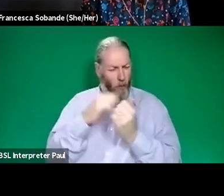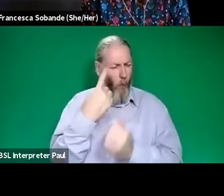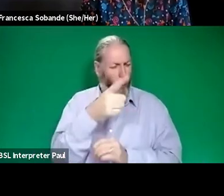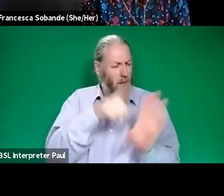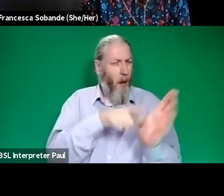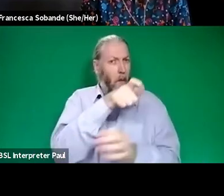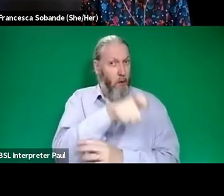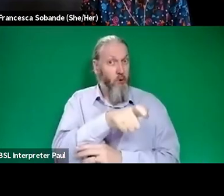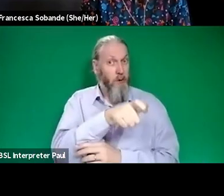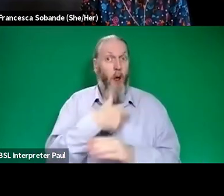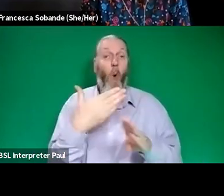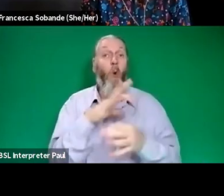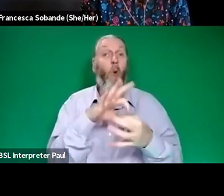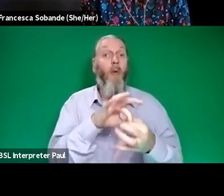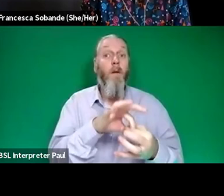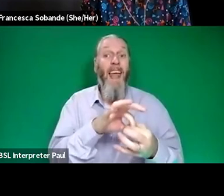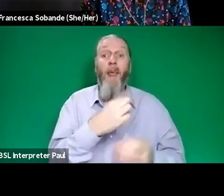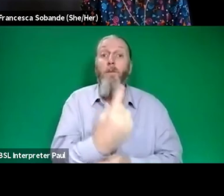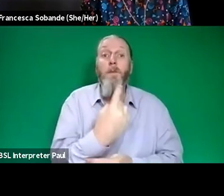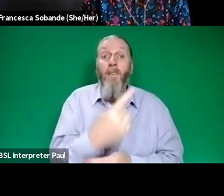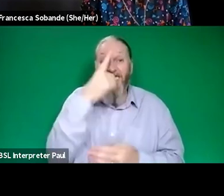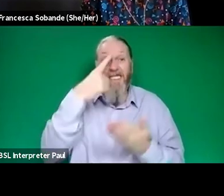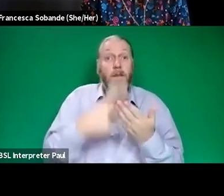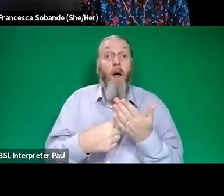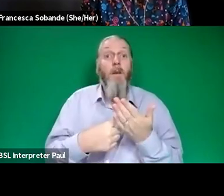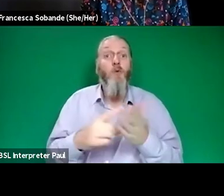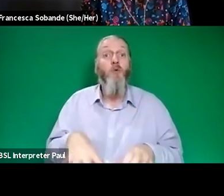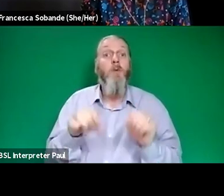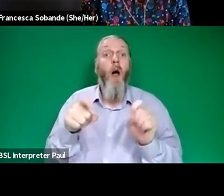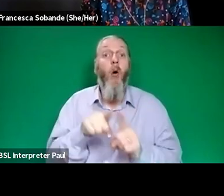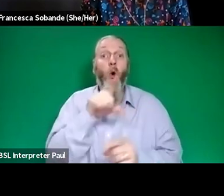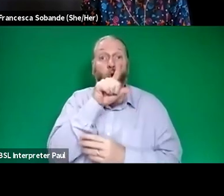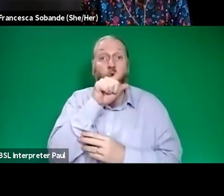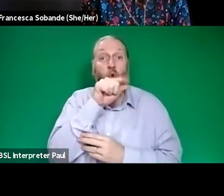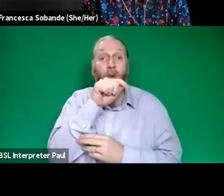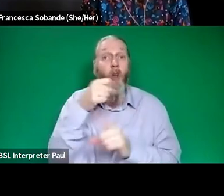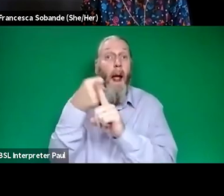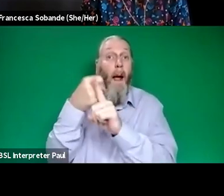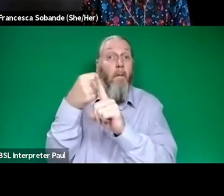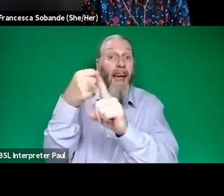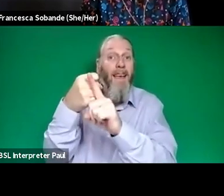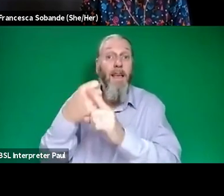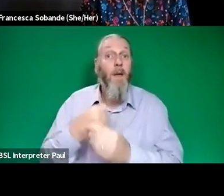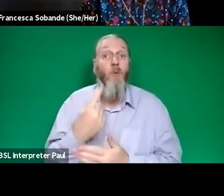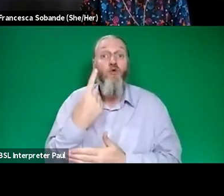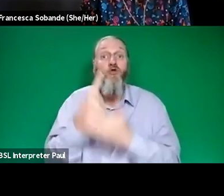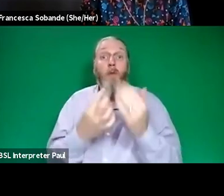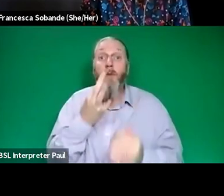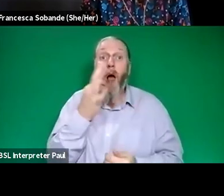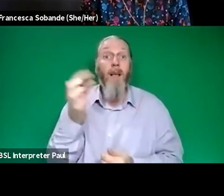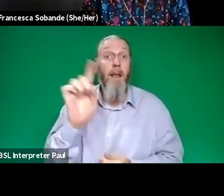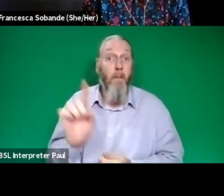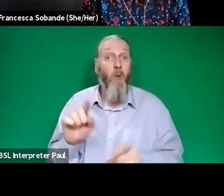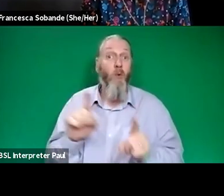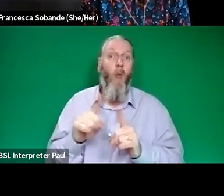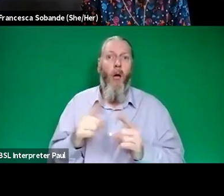the protest just decided to start a very much like a Twitter campaign. And all he asked was he was asking everyone to pull up. And he just said, if you care